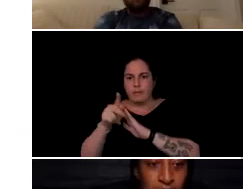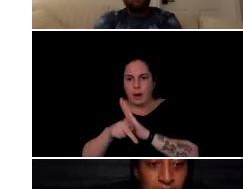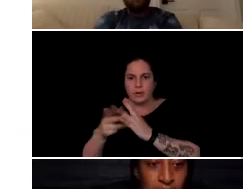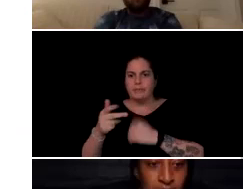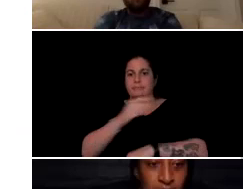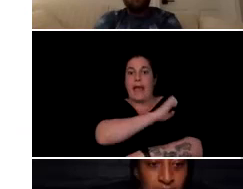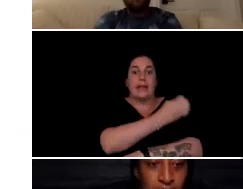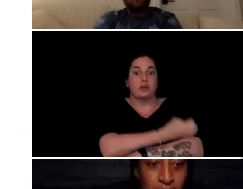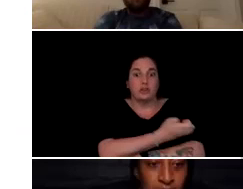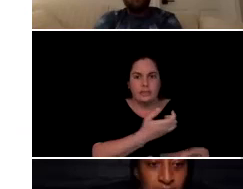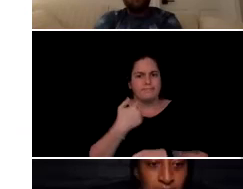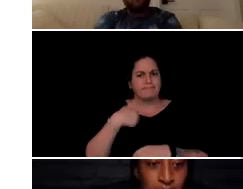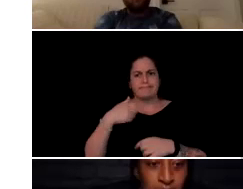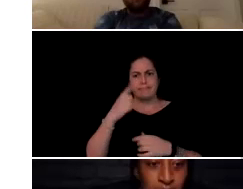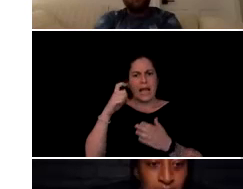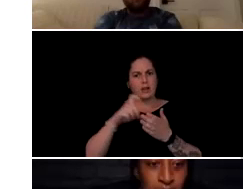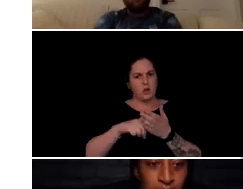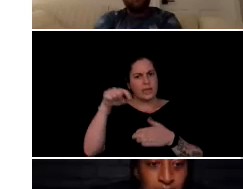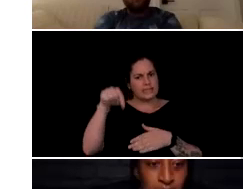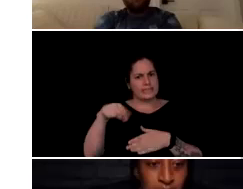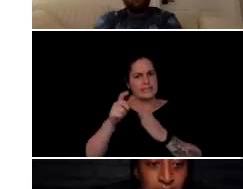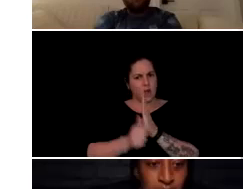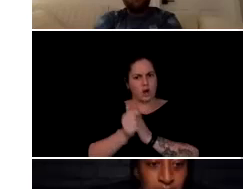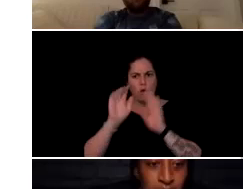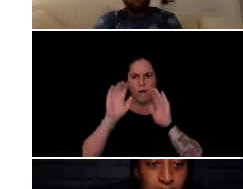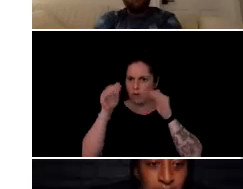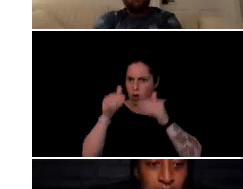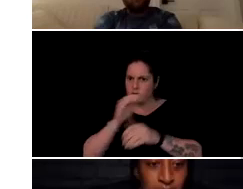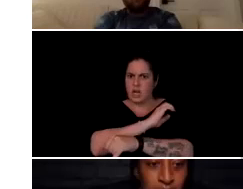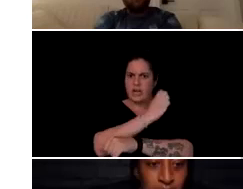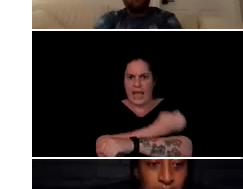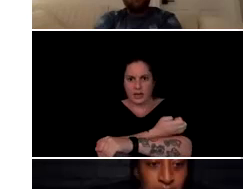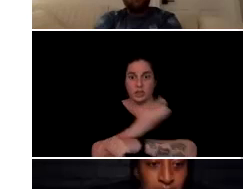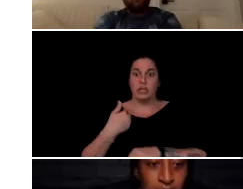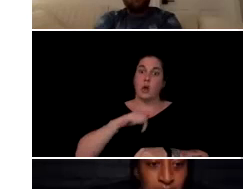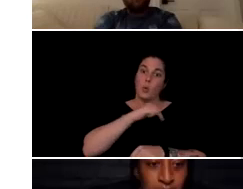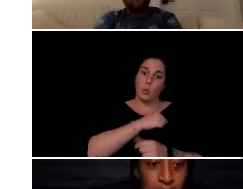noticed in this article, the author focuses on energy. We learned about